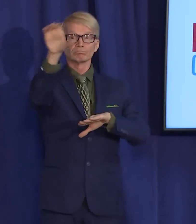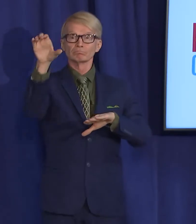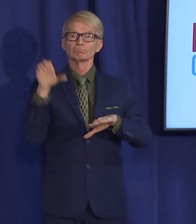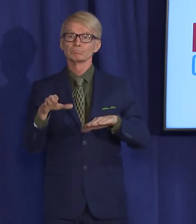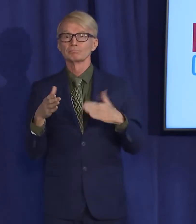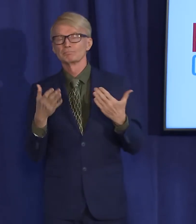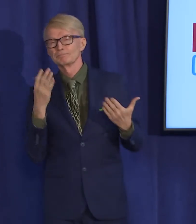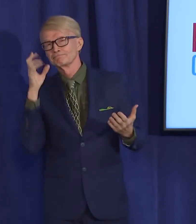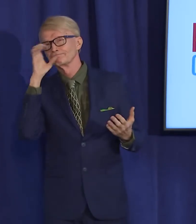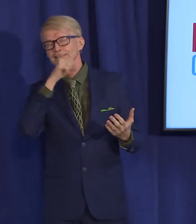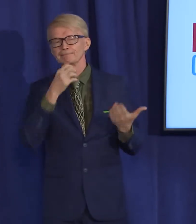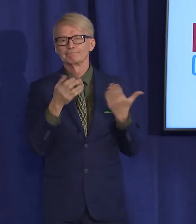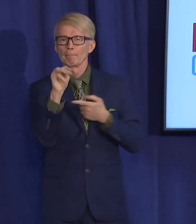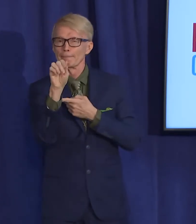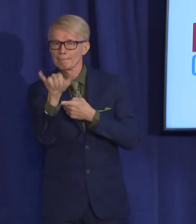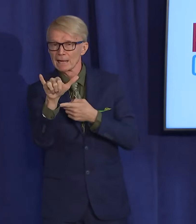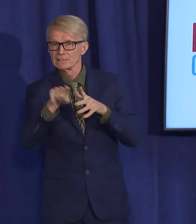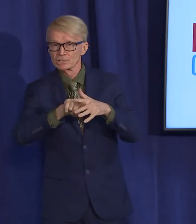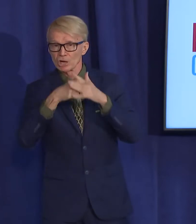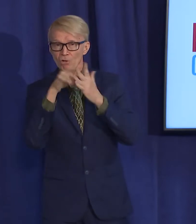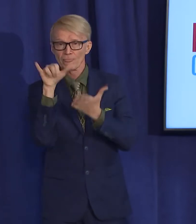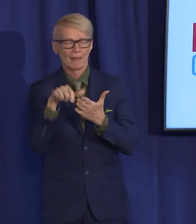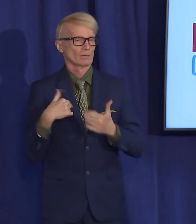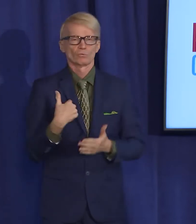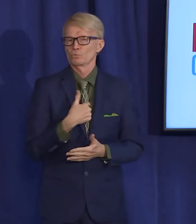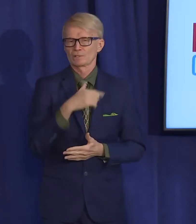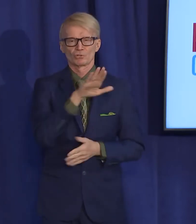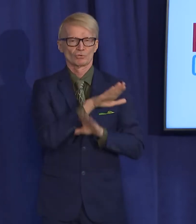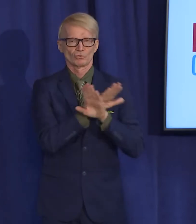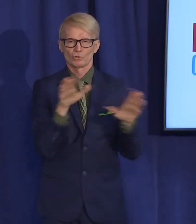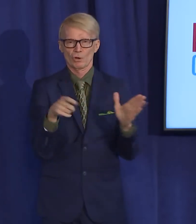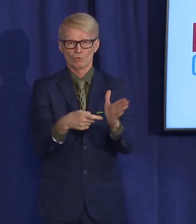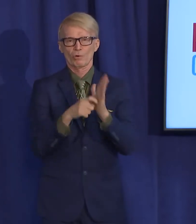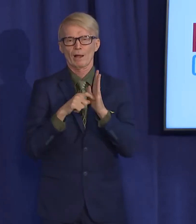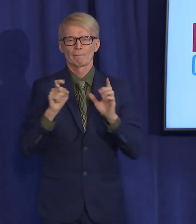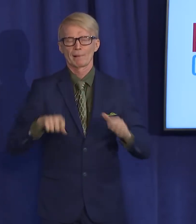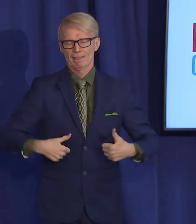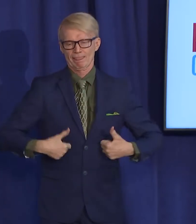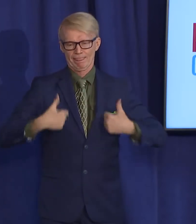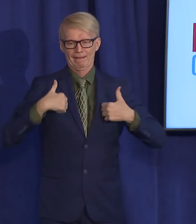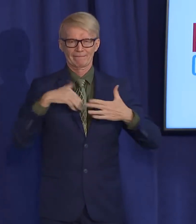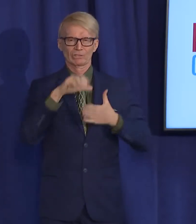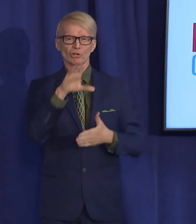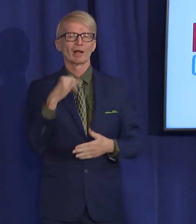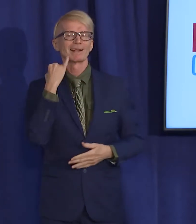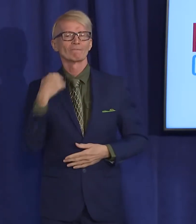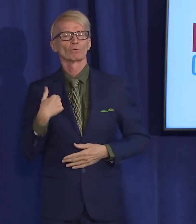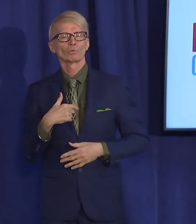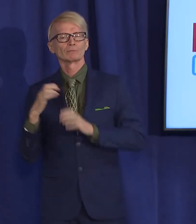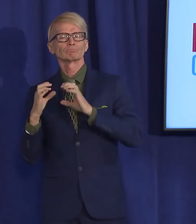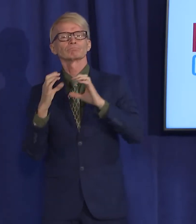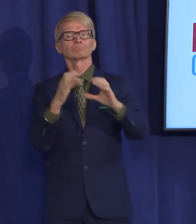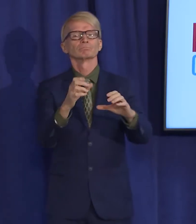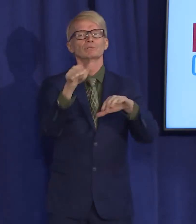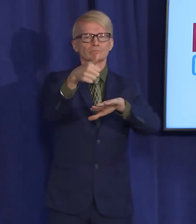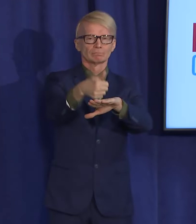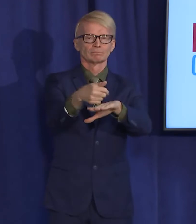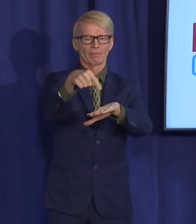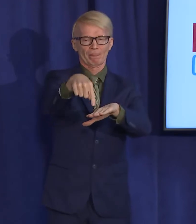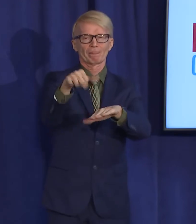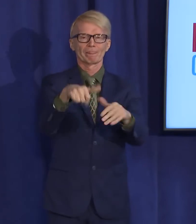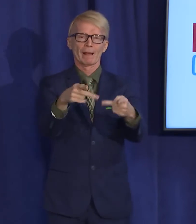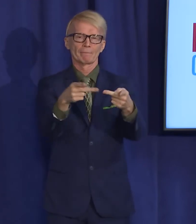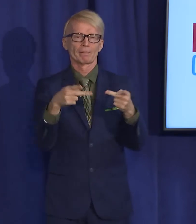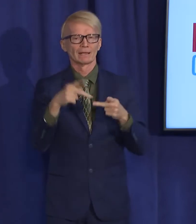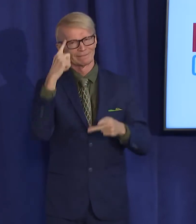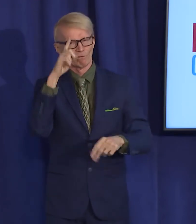earnest in May, we also will not ever require a residency requirement if we're at a site vaccinating. But for public